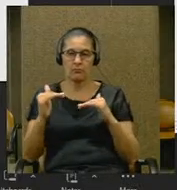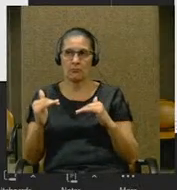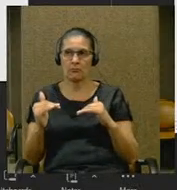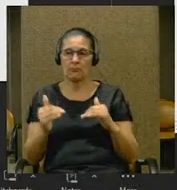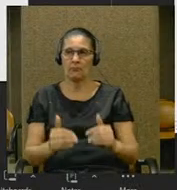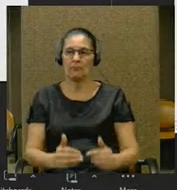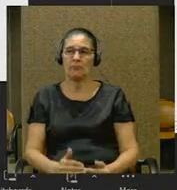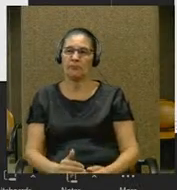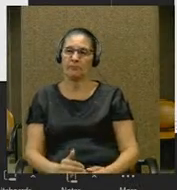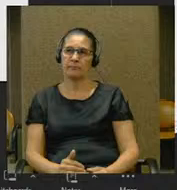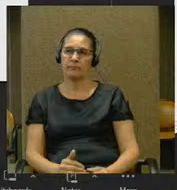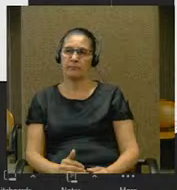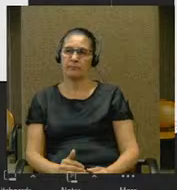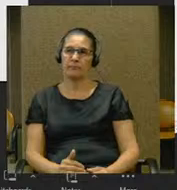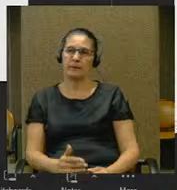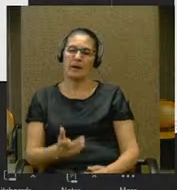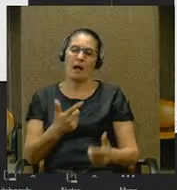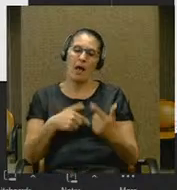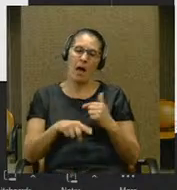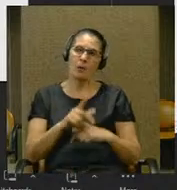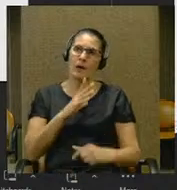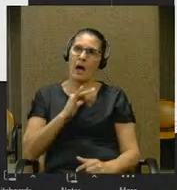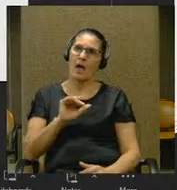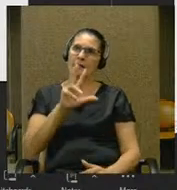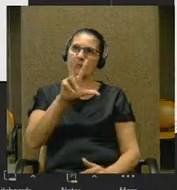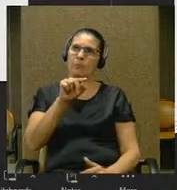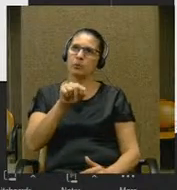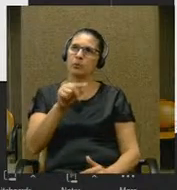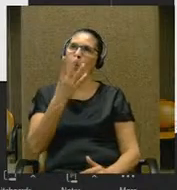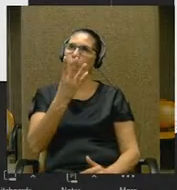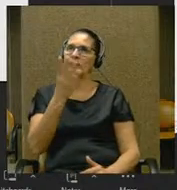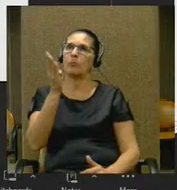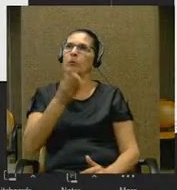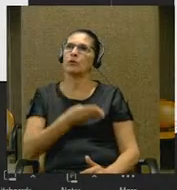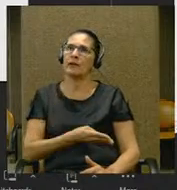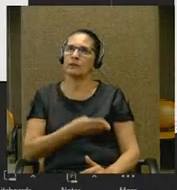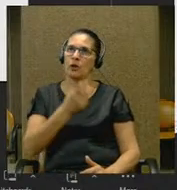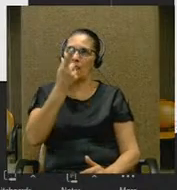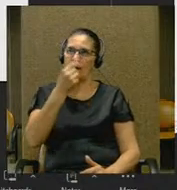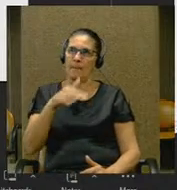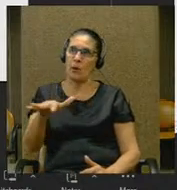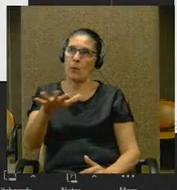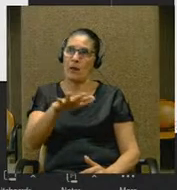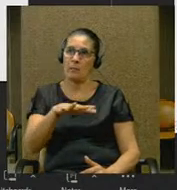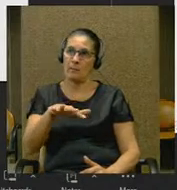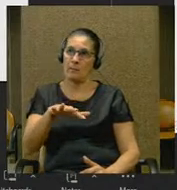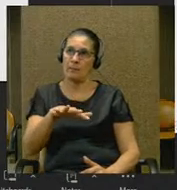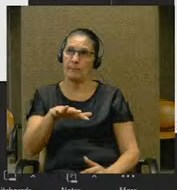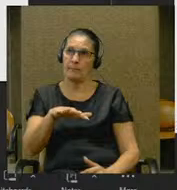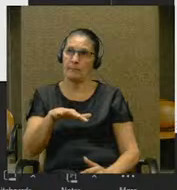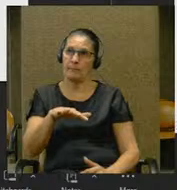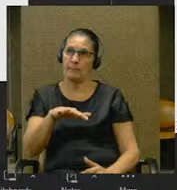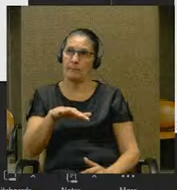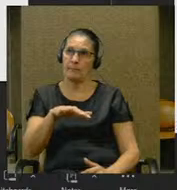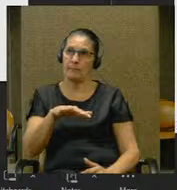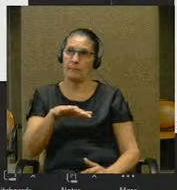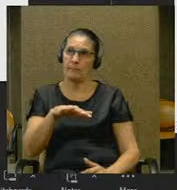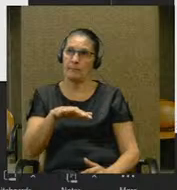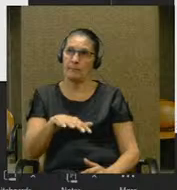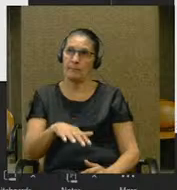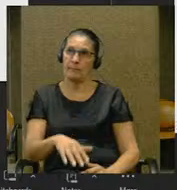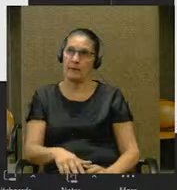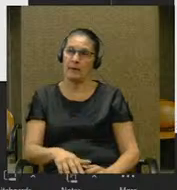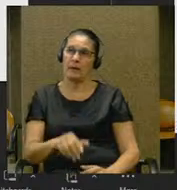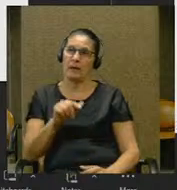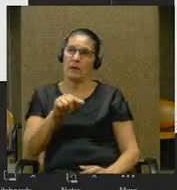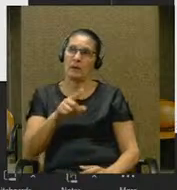Even though they make up 3.4% of the population, and that's a smaller number than the other number that I